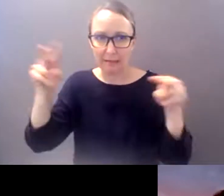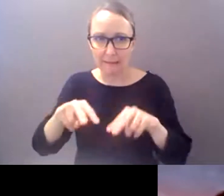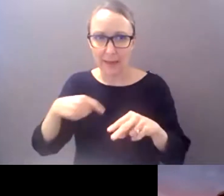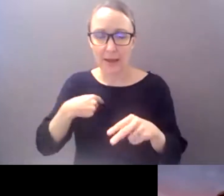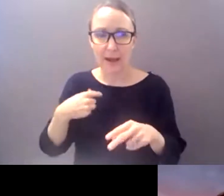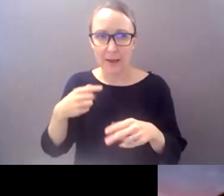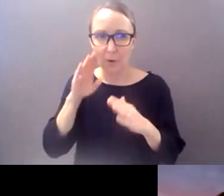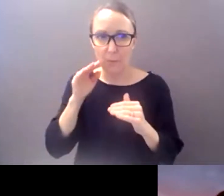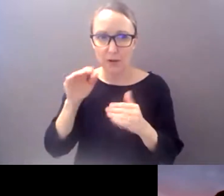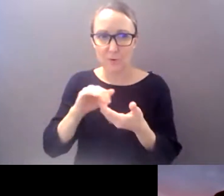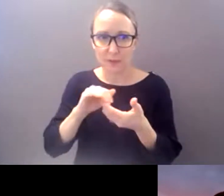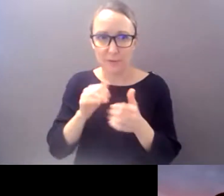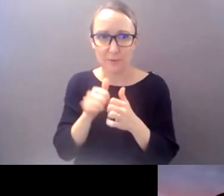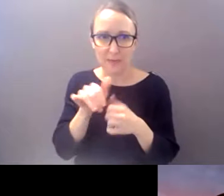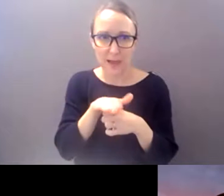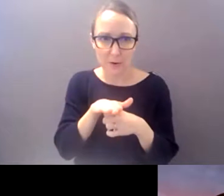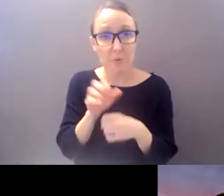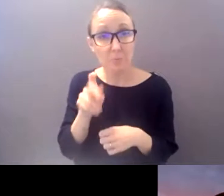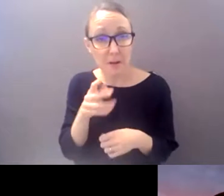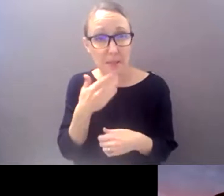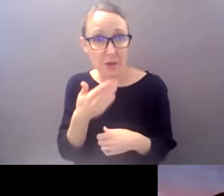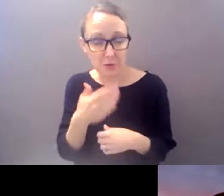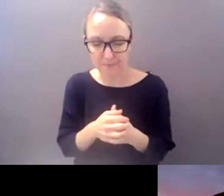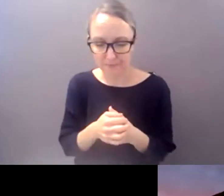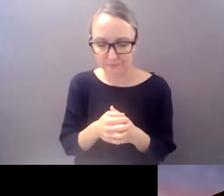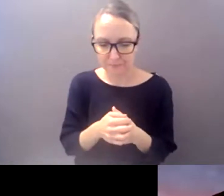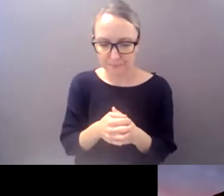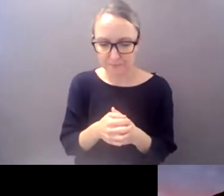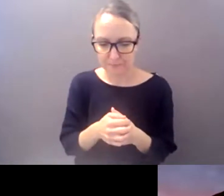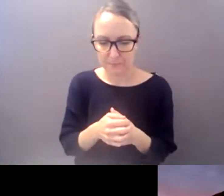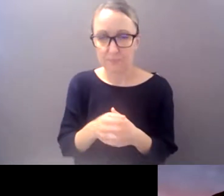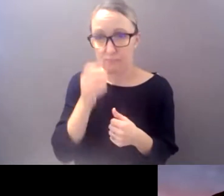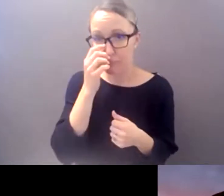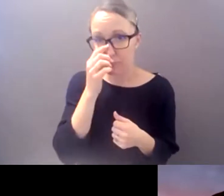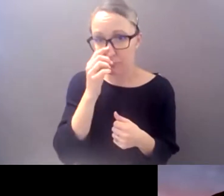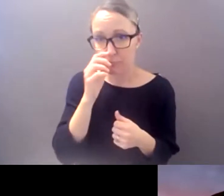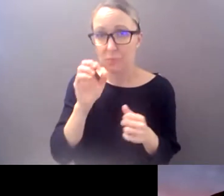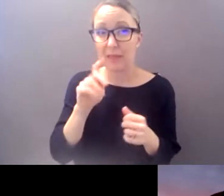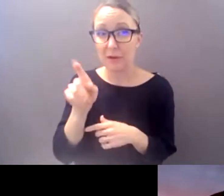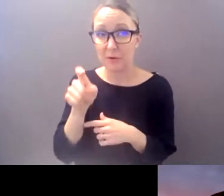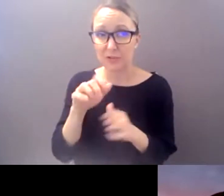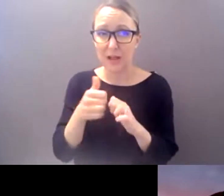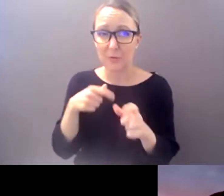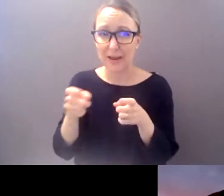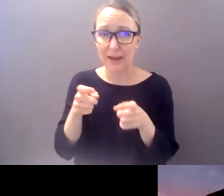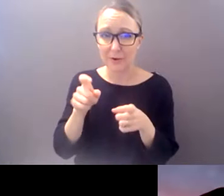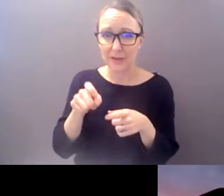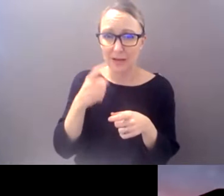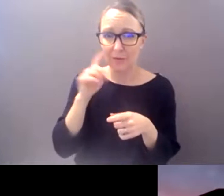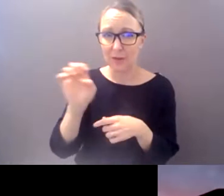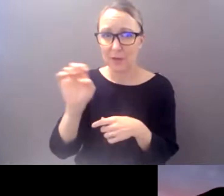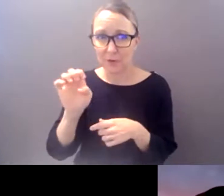area. Thank you for that comment. Here's a question. How do we handle the need to have the emergency and new housing